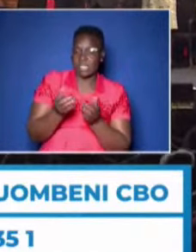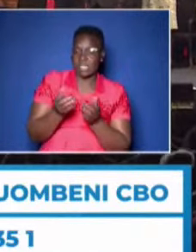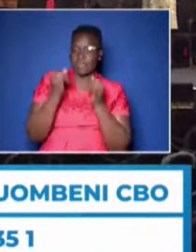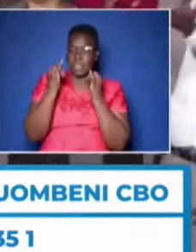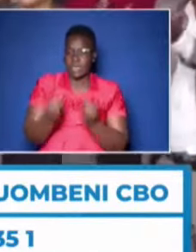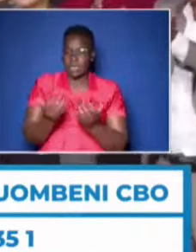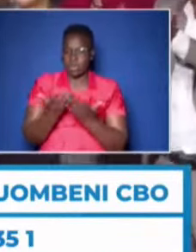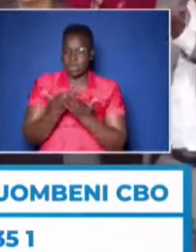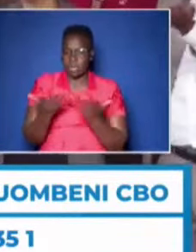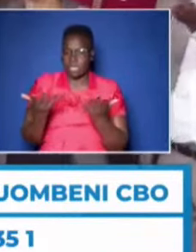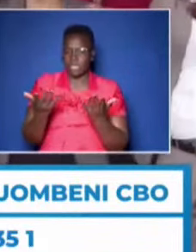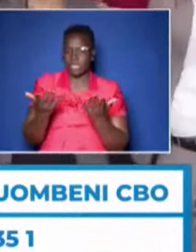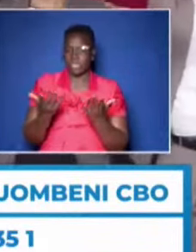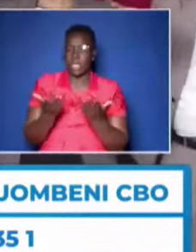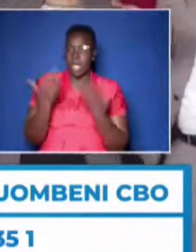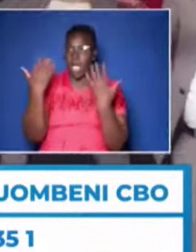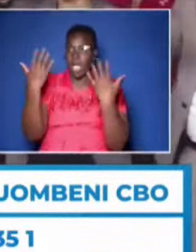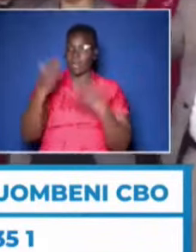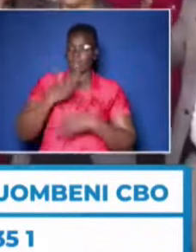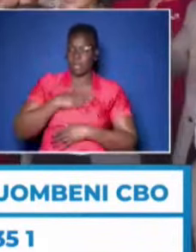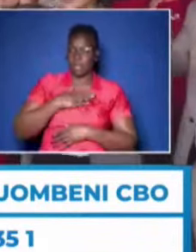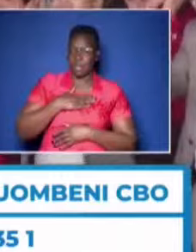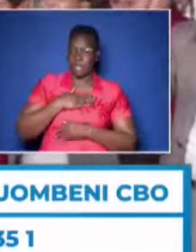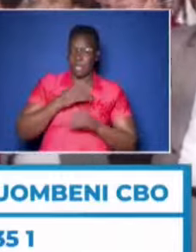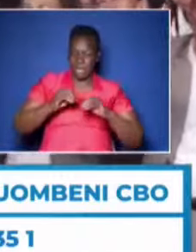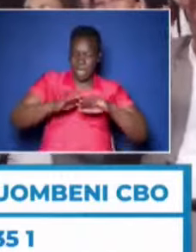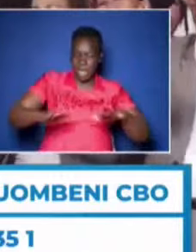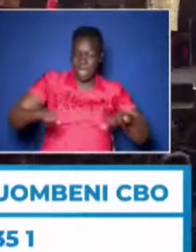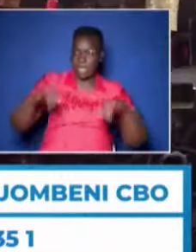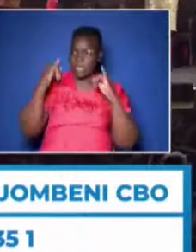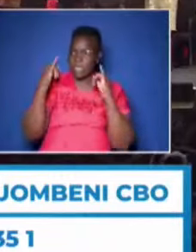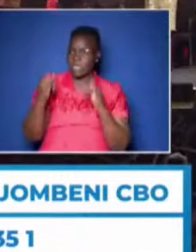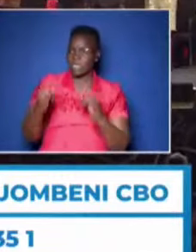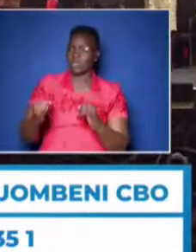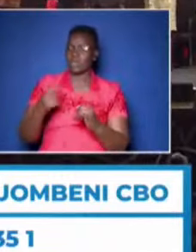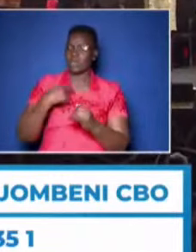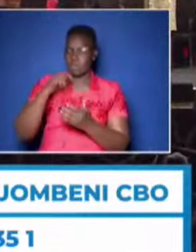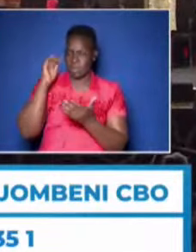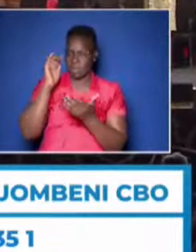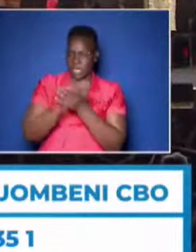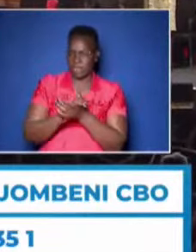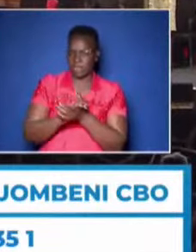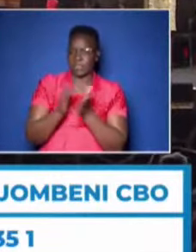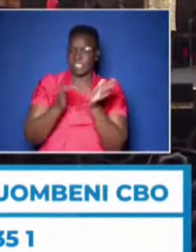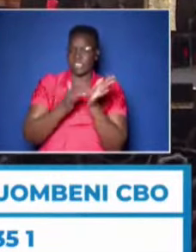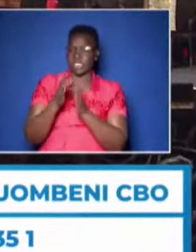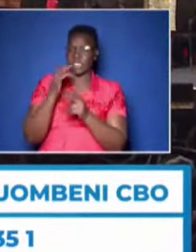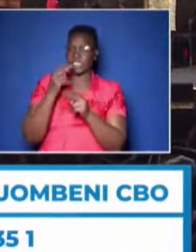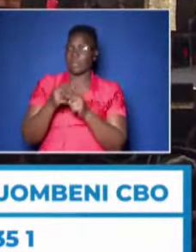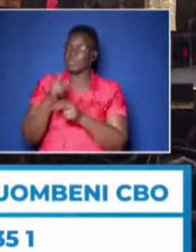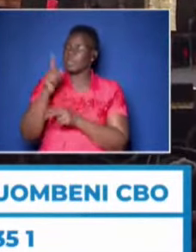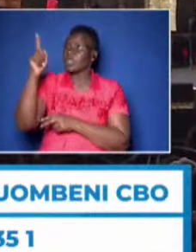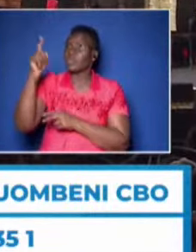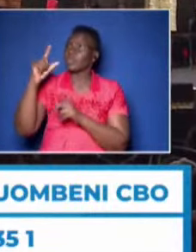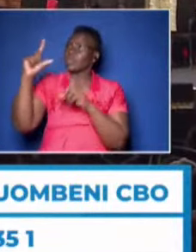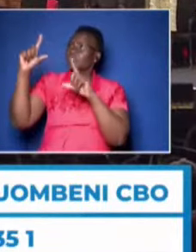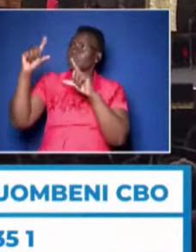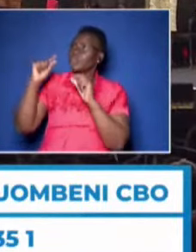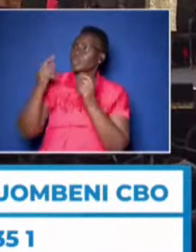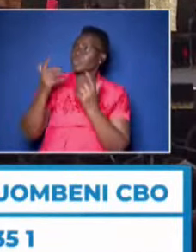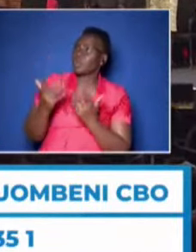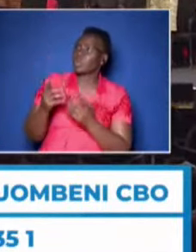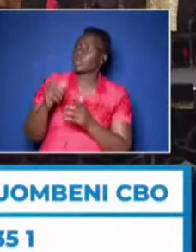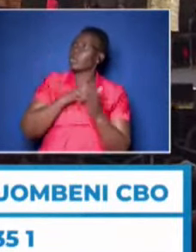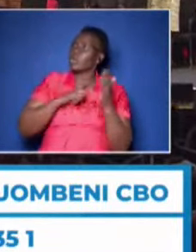property in my hands in the name of Jesus you said Lord